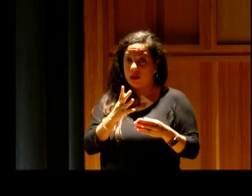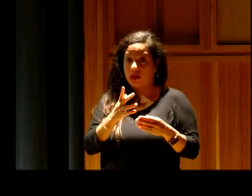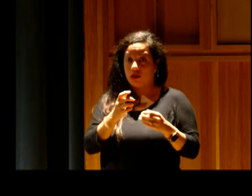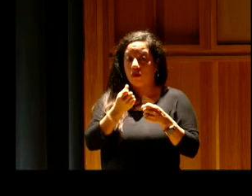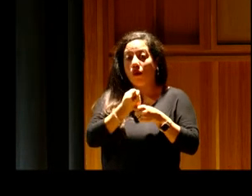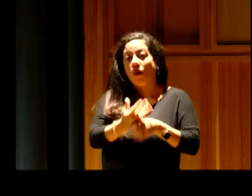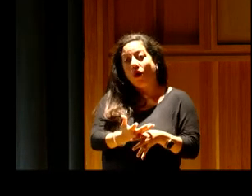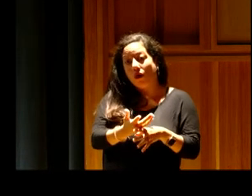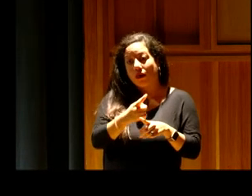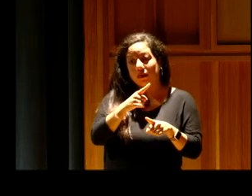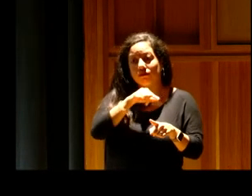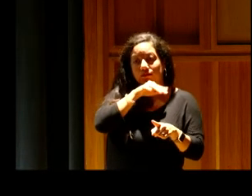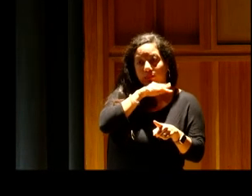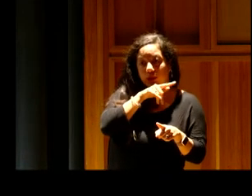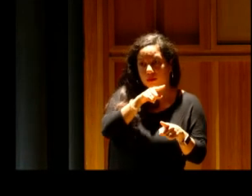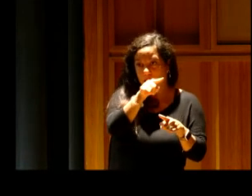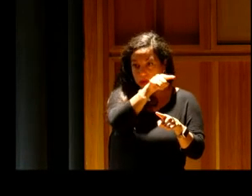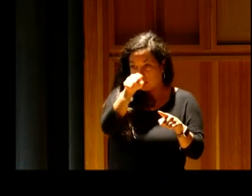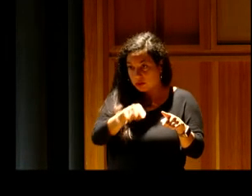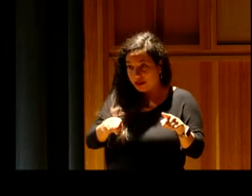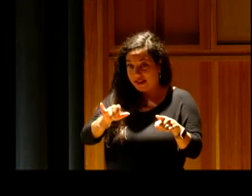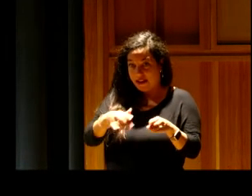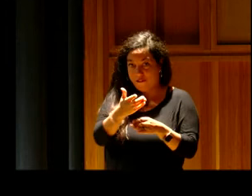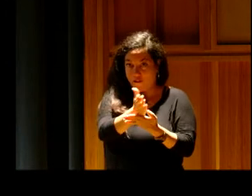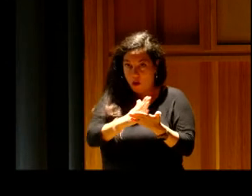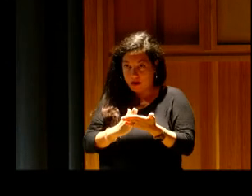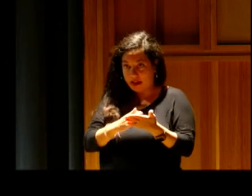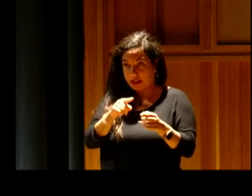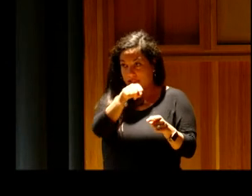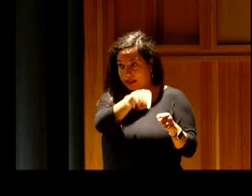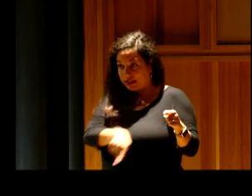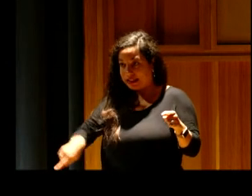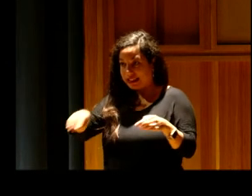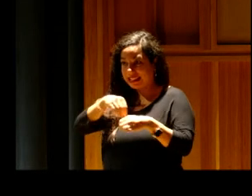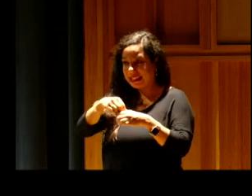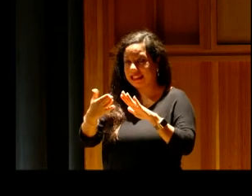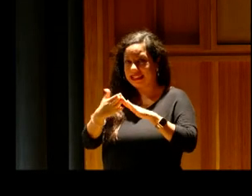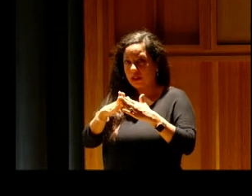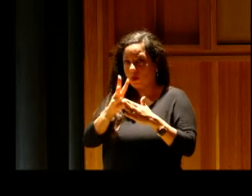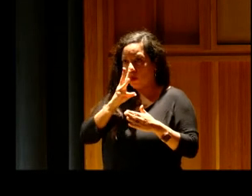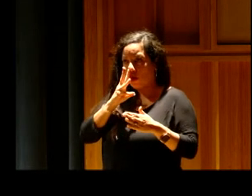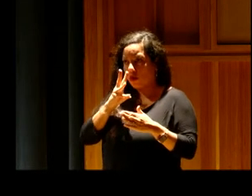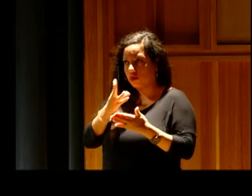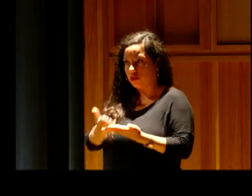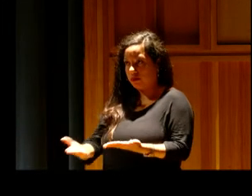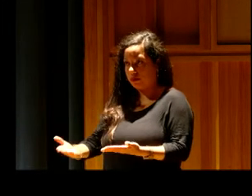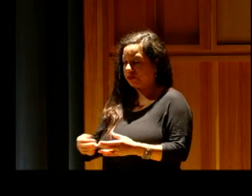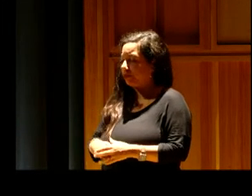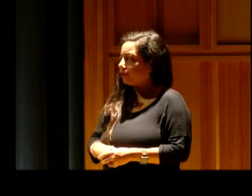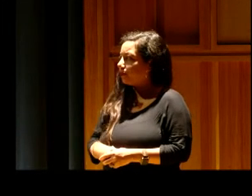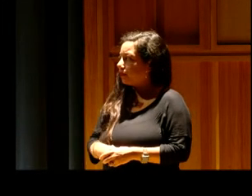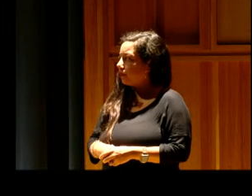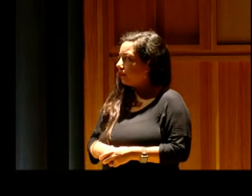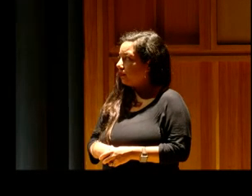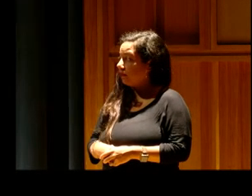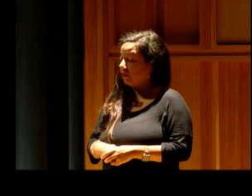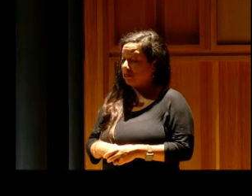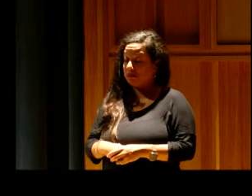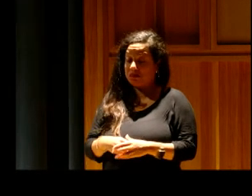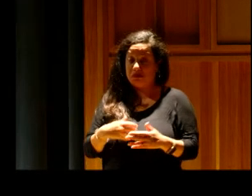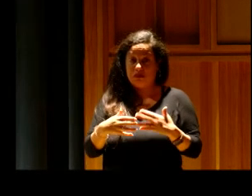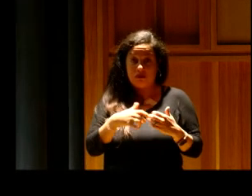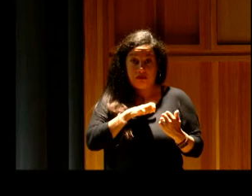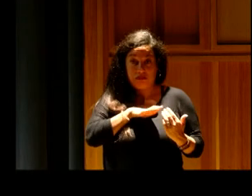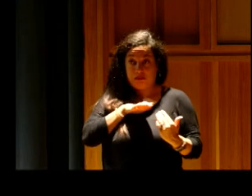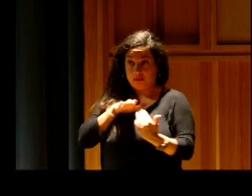from the landfill to travel down the fault lines right into the town's water supply. And despite all these obstacles